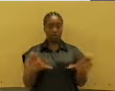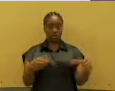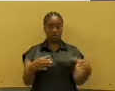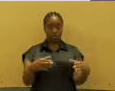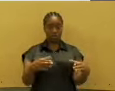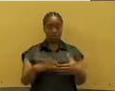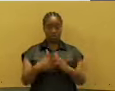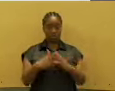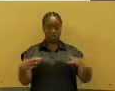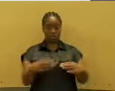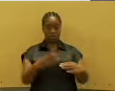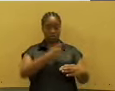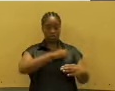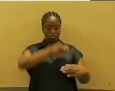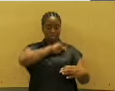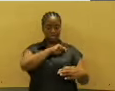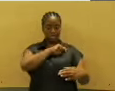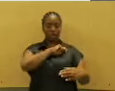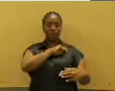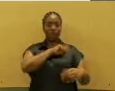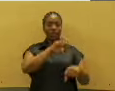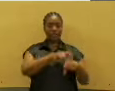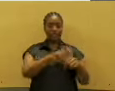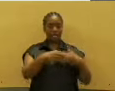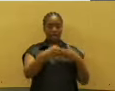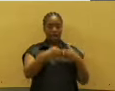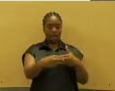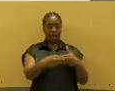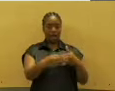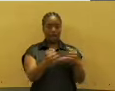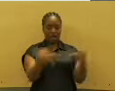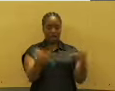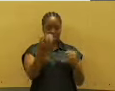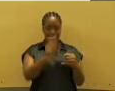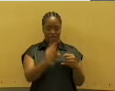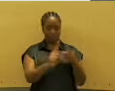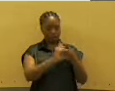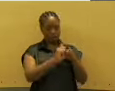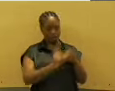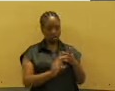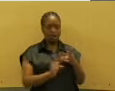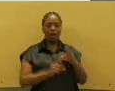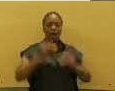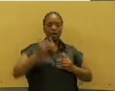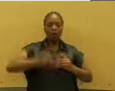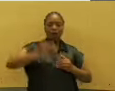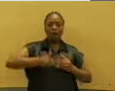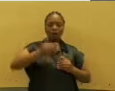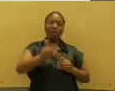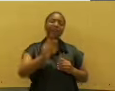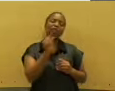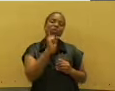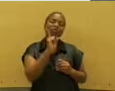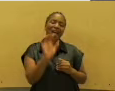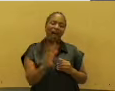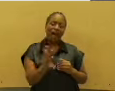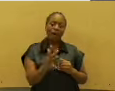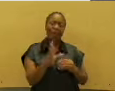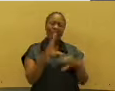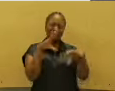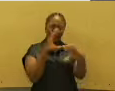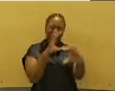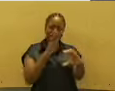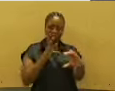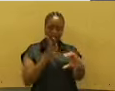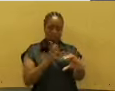the trans community are involved, the guidelines must include contraceptive strategies and routine health checks targeted at the transgender community